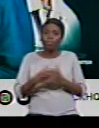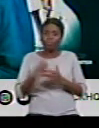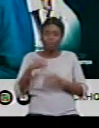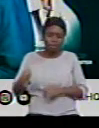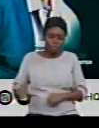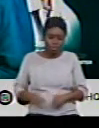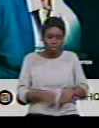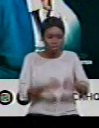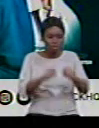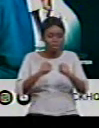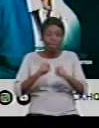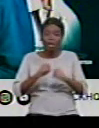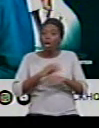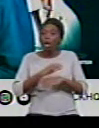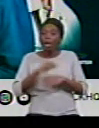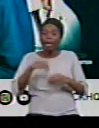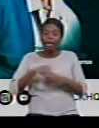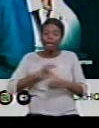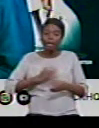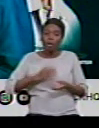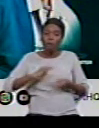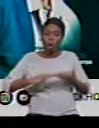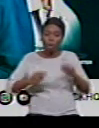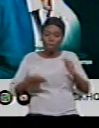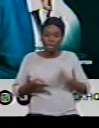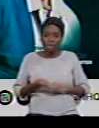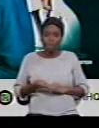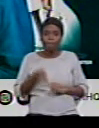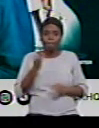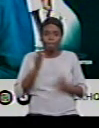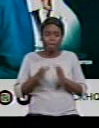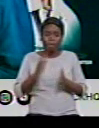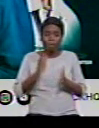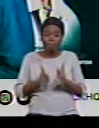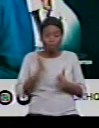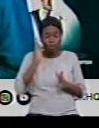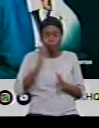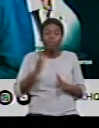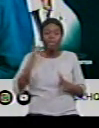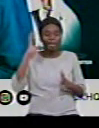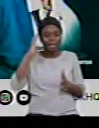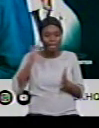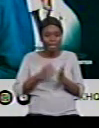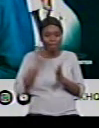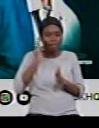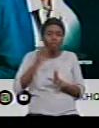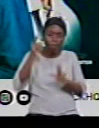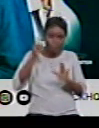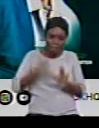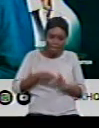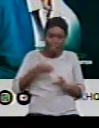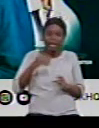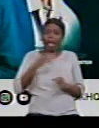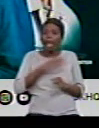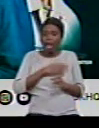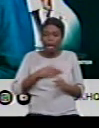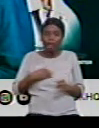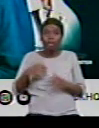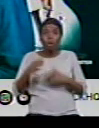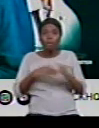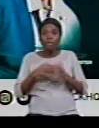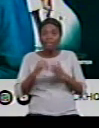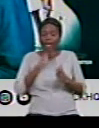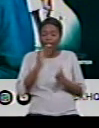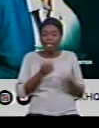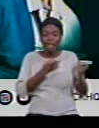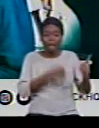all the streets in our community. The people will hear it, they will be partake of it, and the Lord, whatever is happening there will